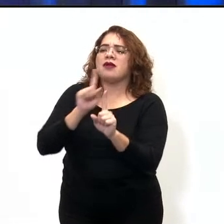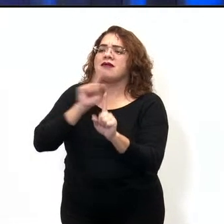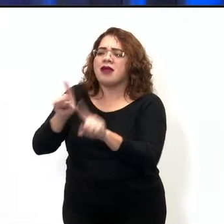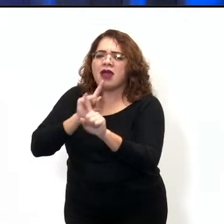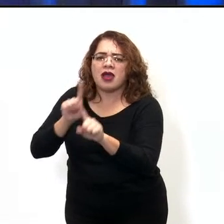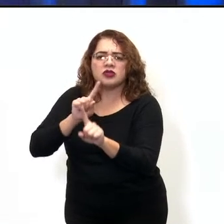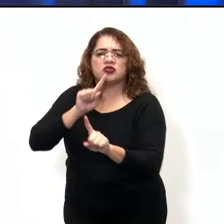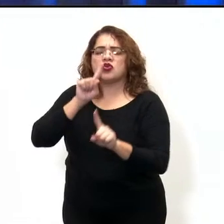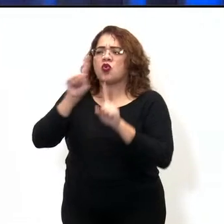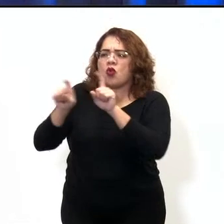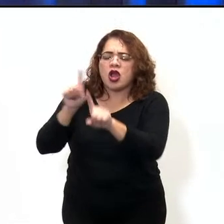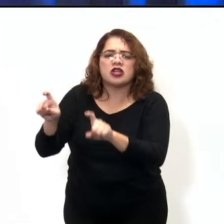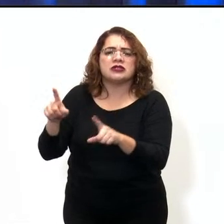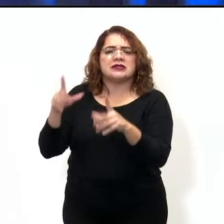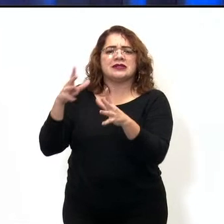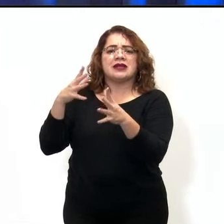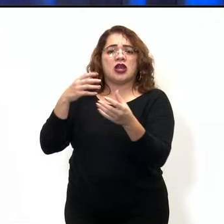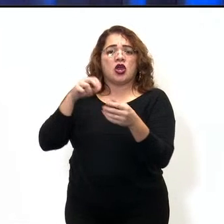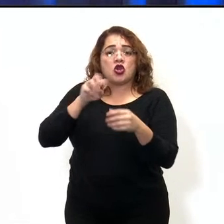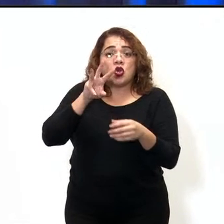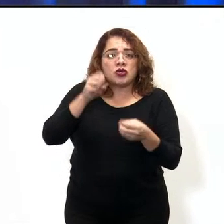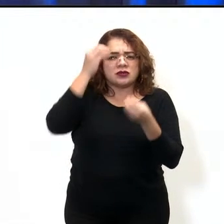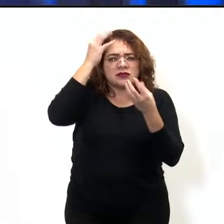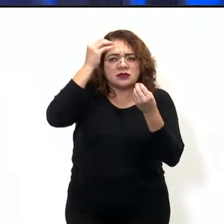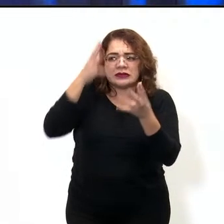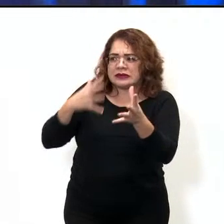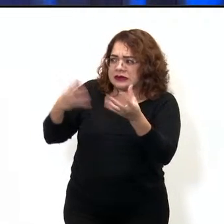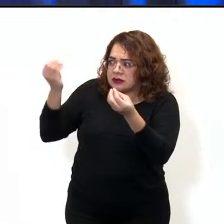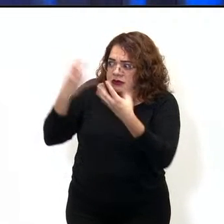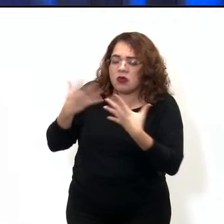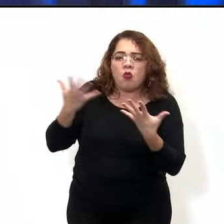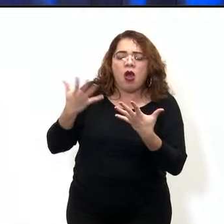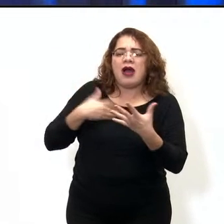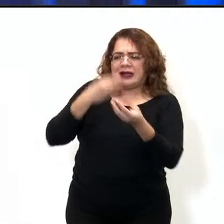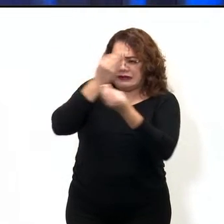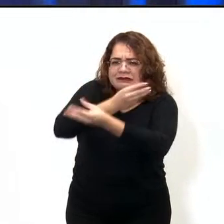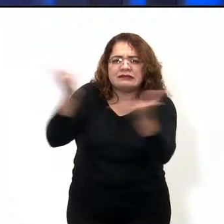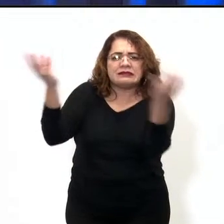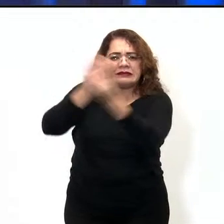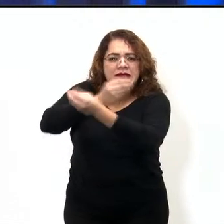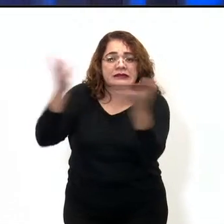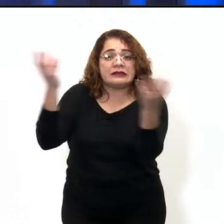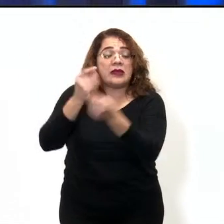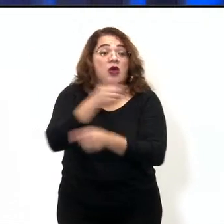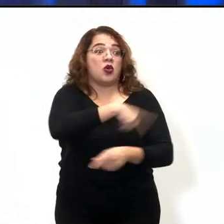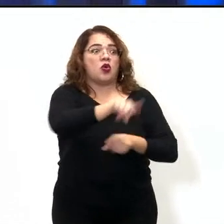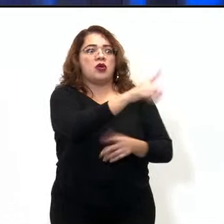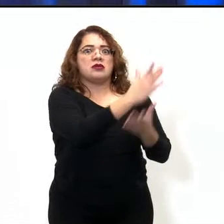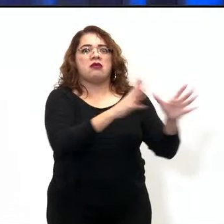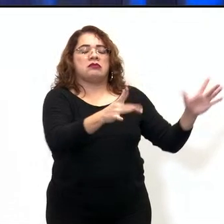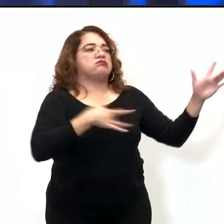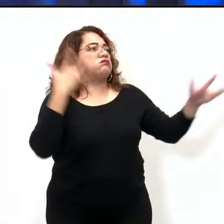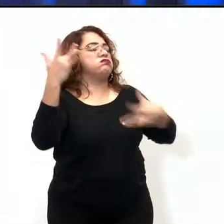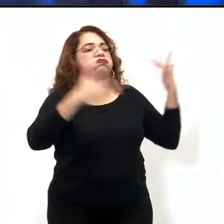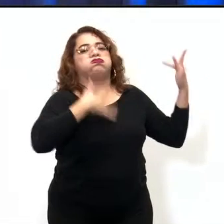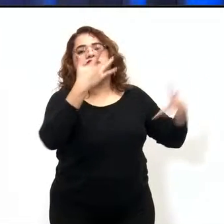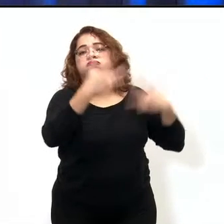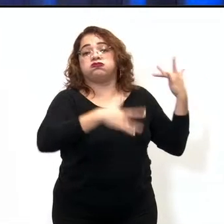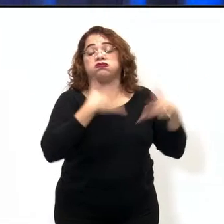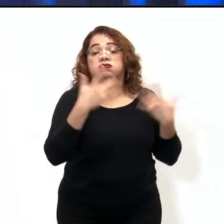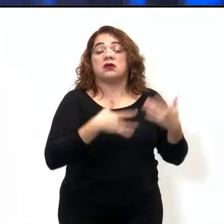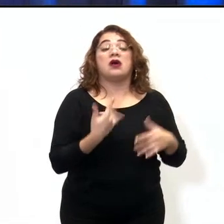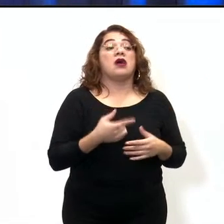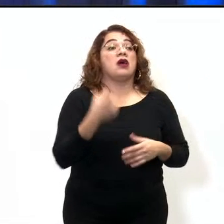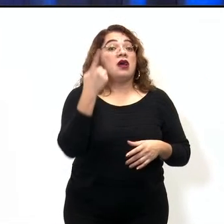provide the most up-to-date and accurate information on these vaccines. And for those who have received the first round of their vaccine this week,